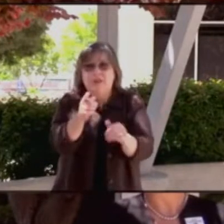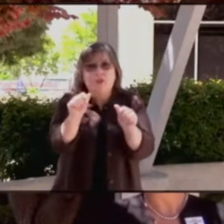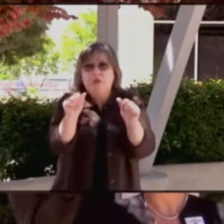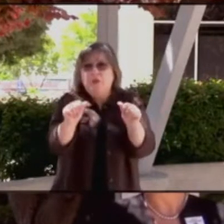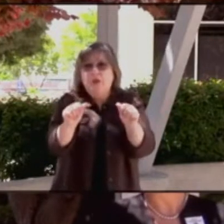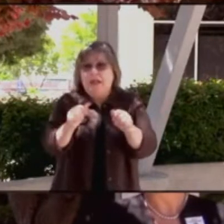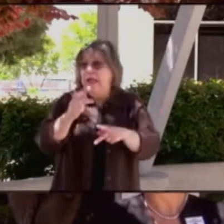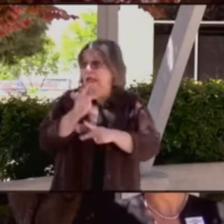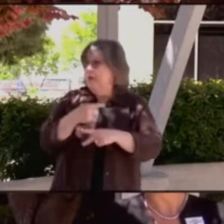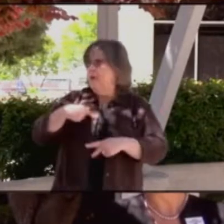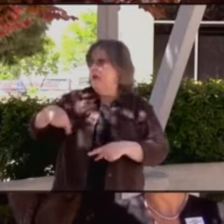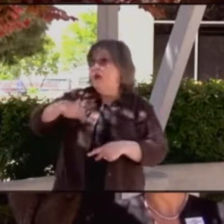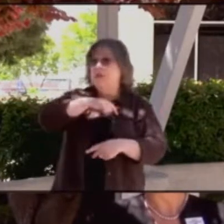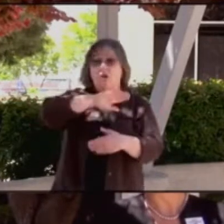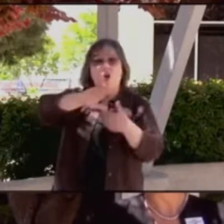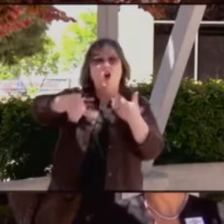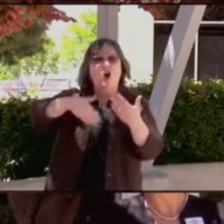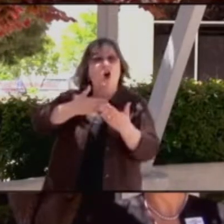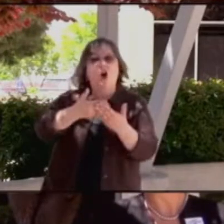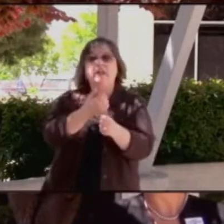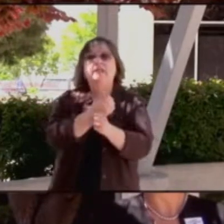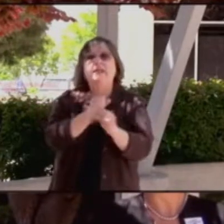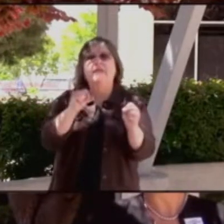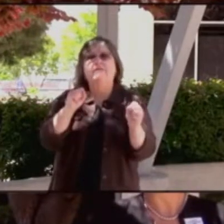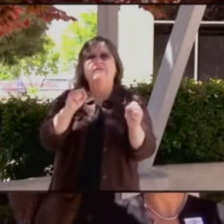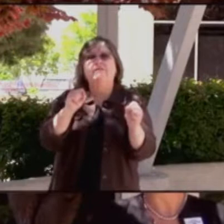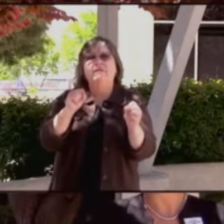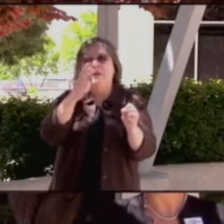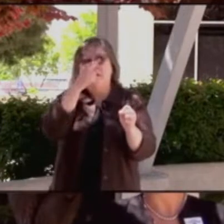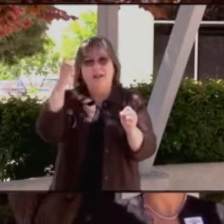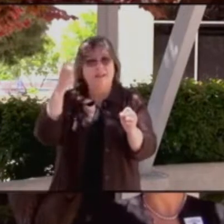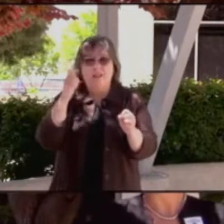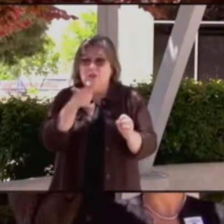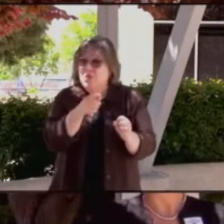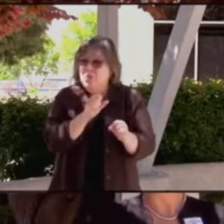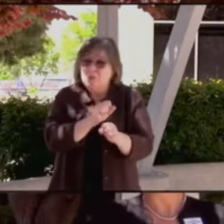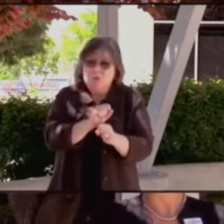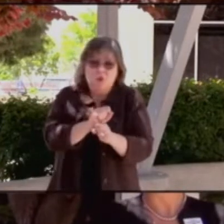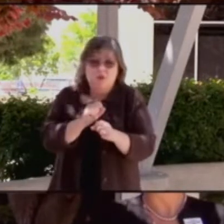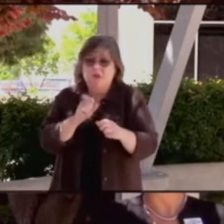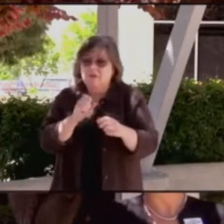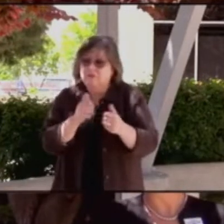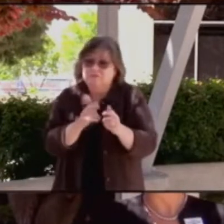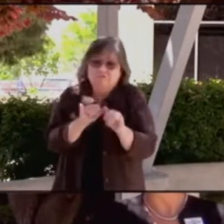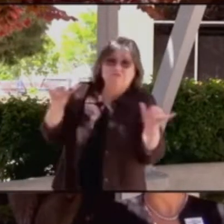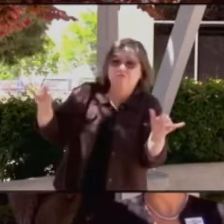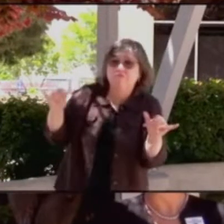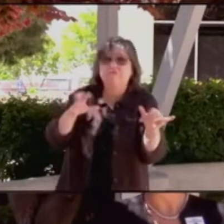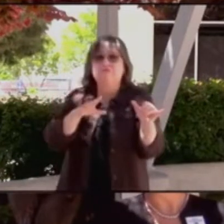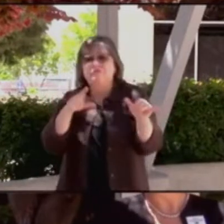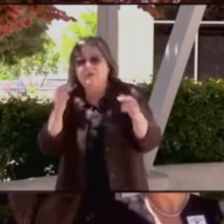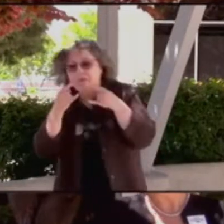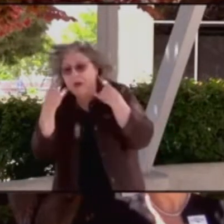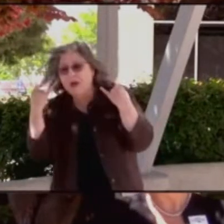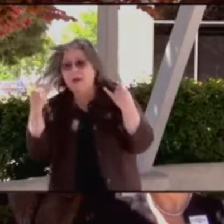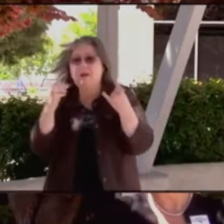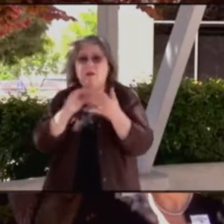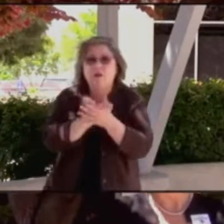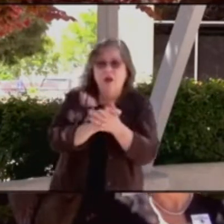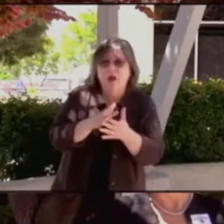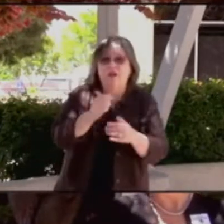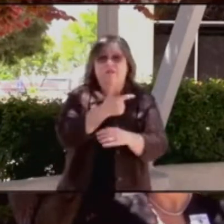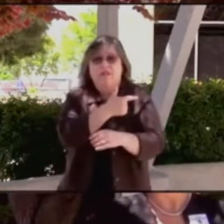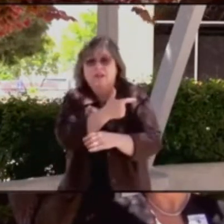safe. Because of these efforts, our case rates are declining sharply. We're making tremendous progress, as you heard,